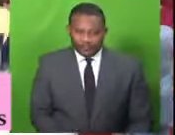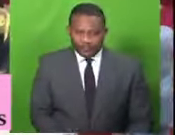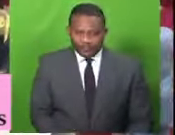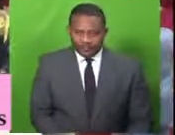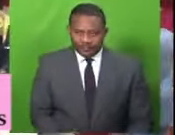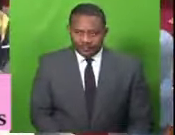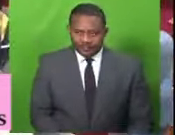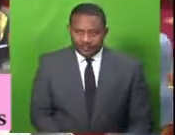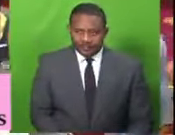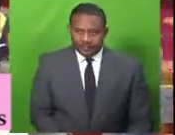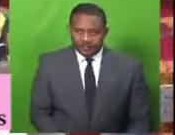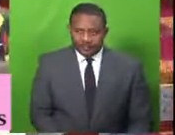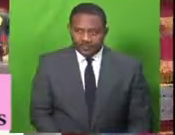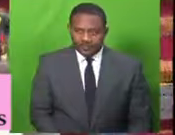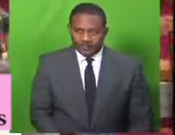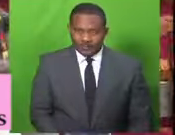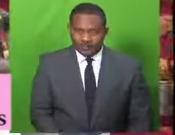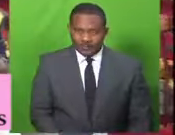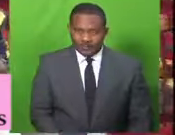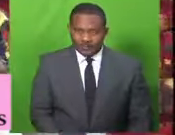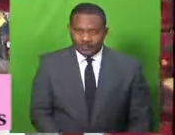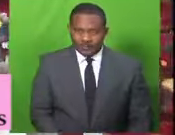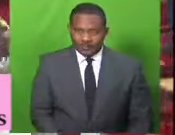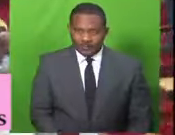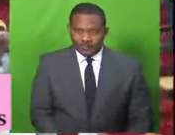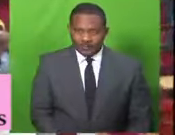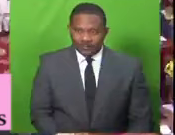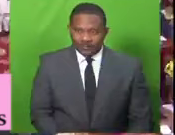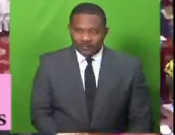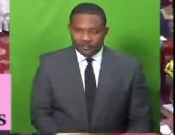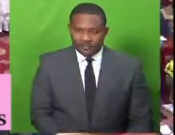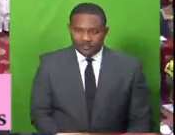Well delivered. Well delivered.